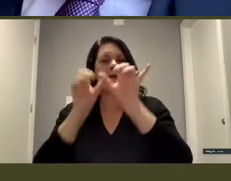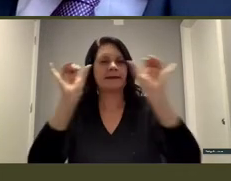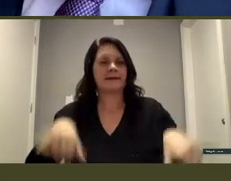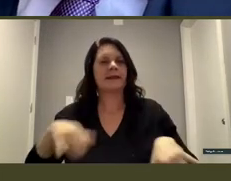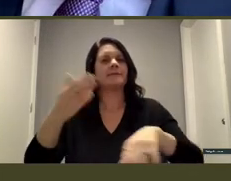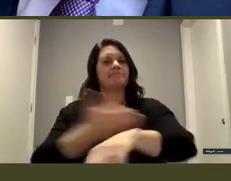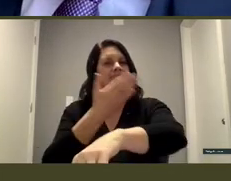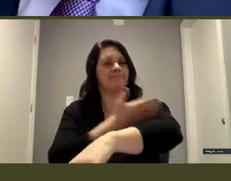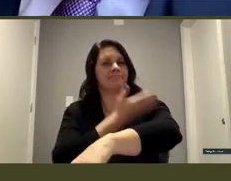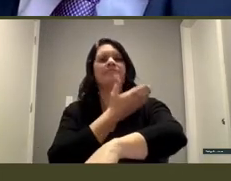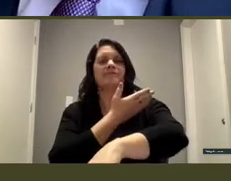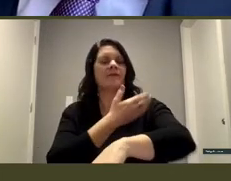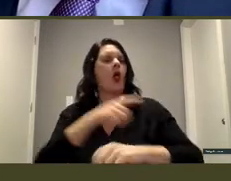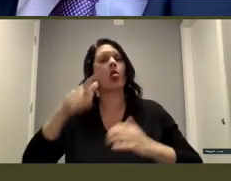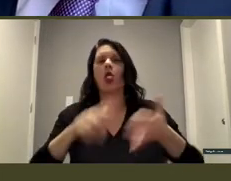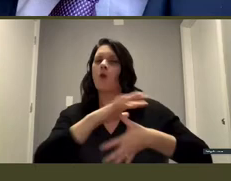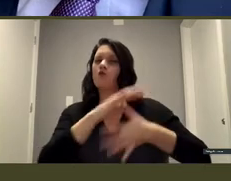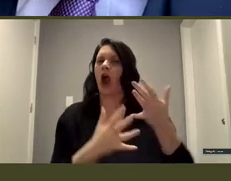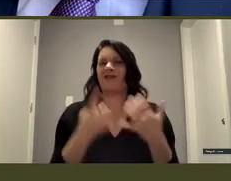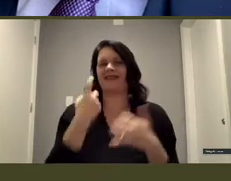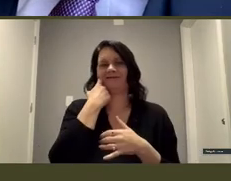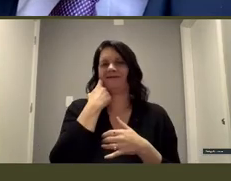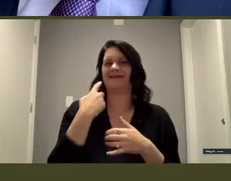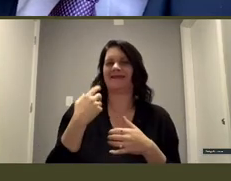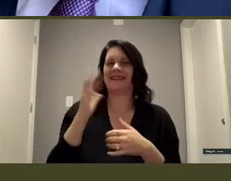low priority. What's your reaction?